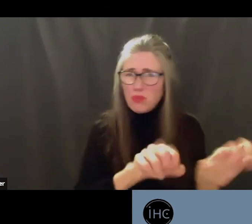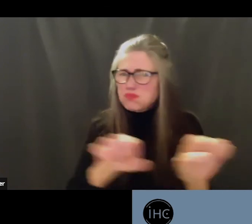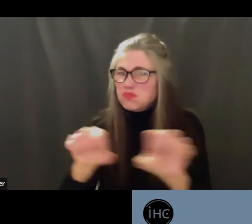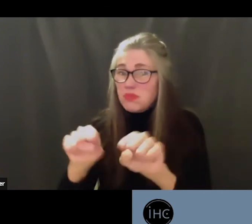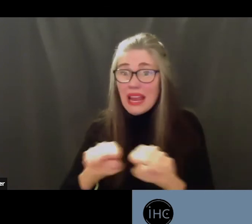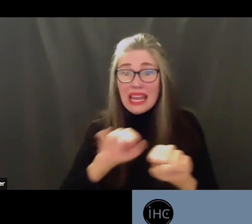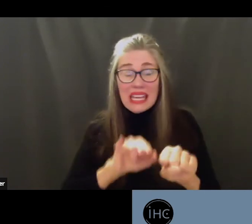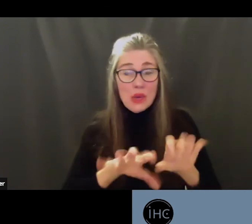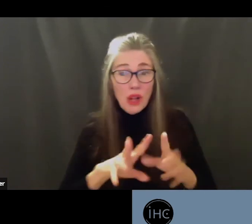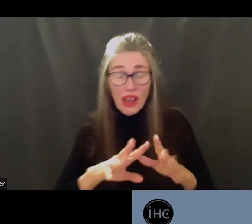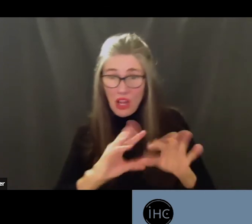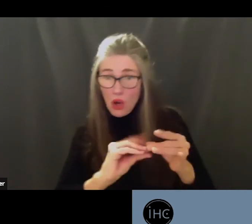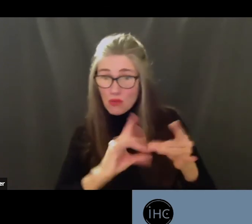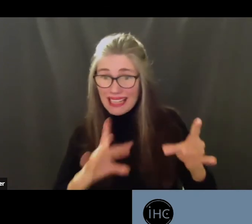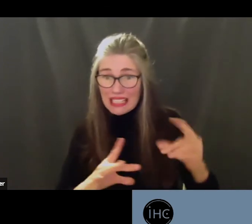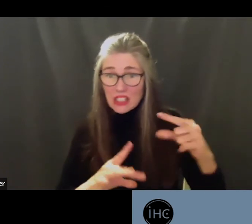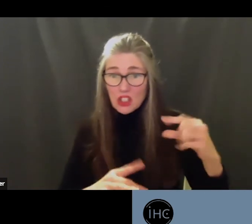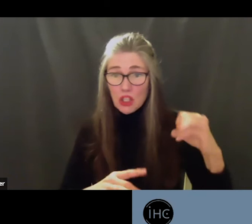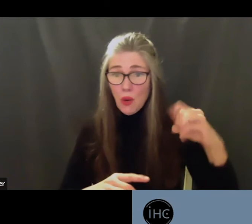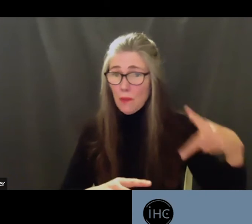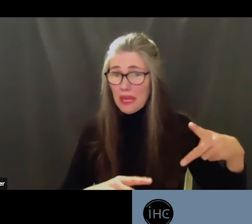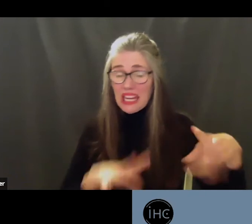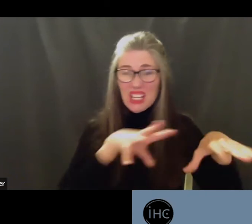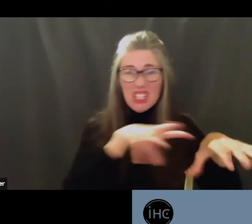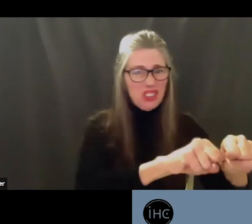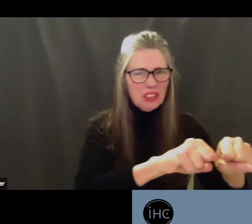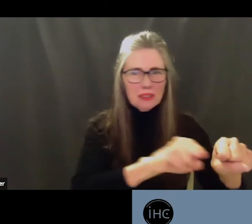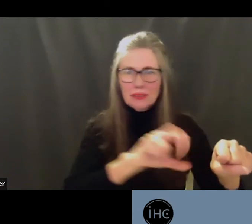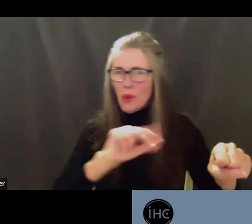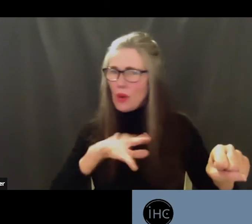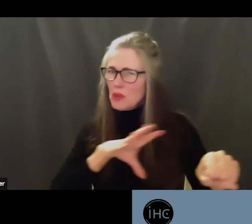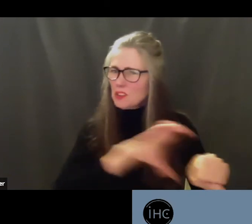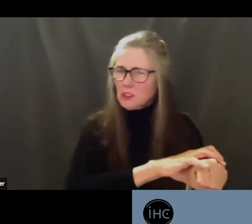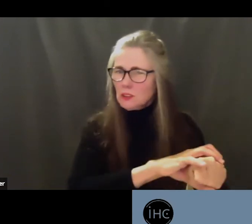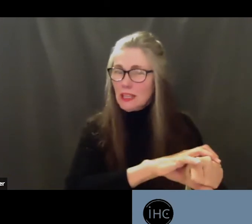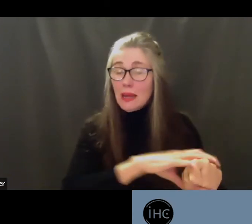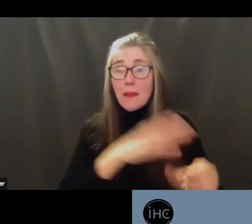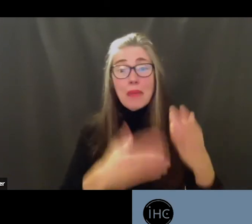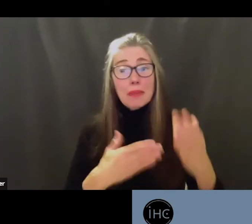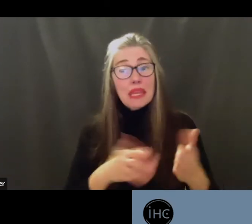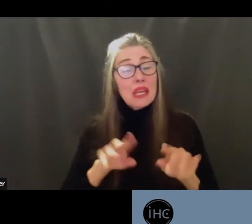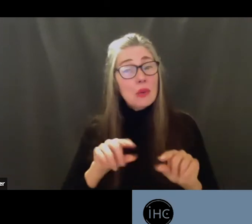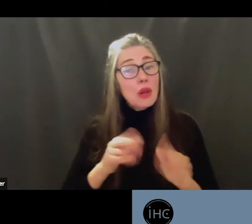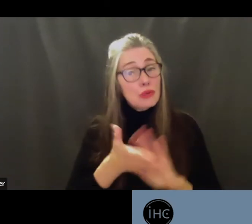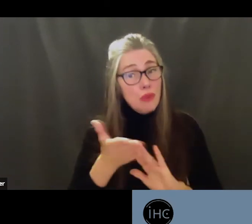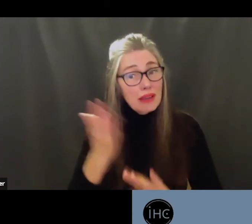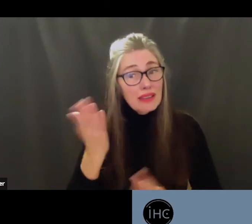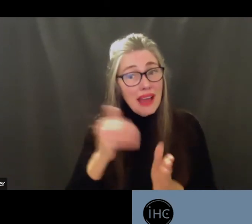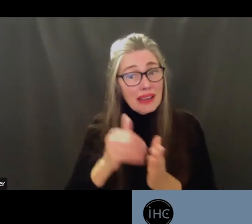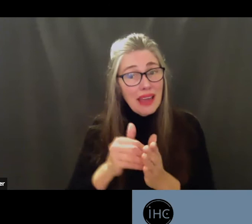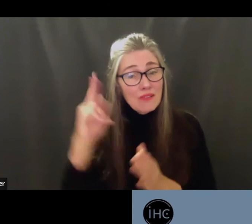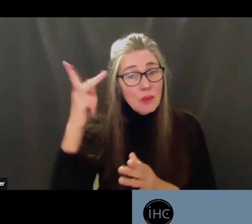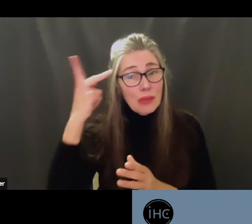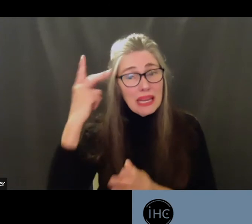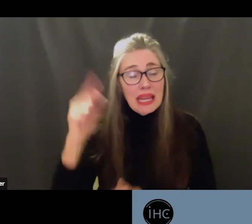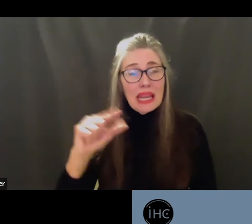the GOP. He may run for office in 2024. I'm not sure if he will or not. But